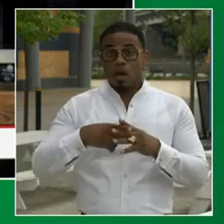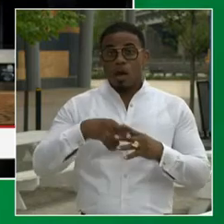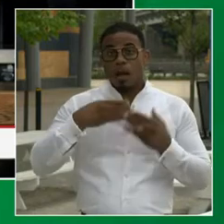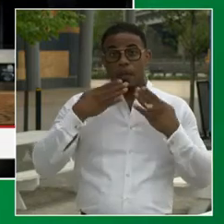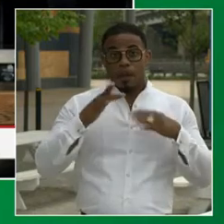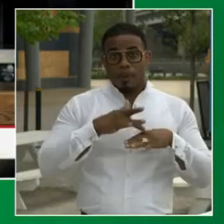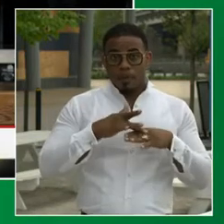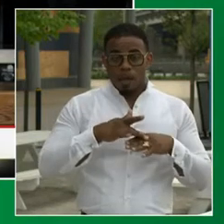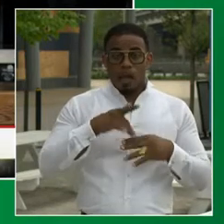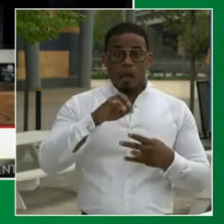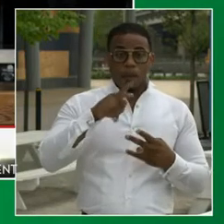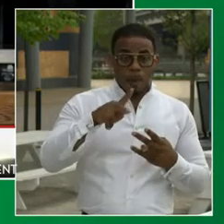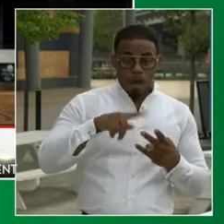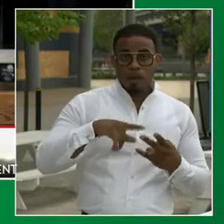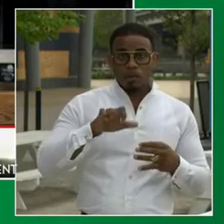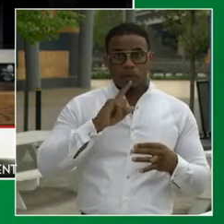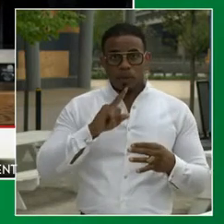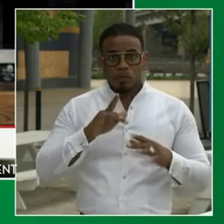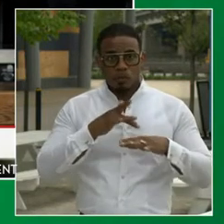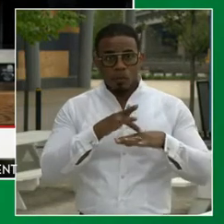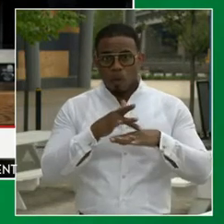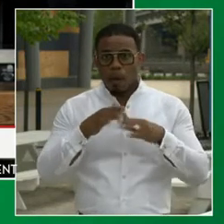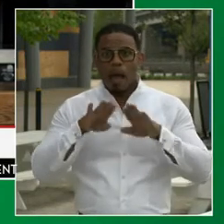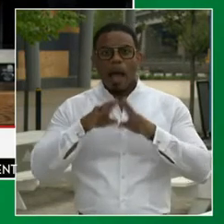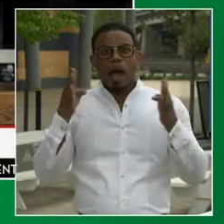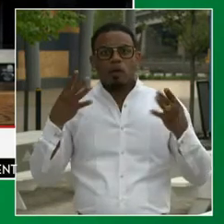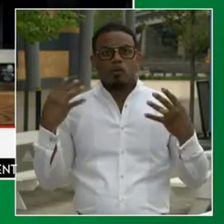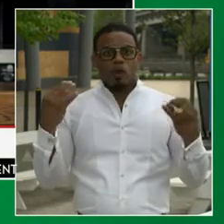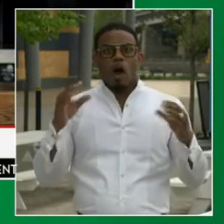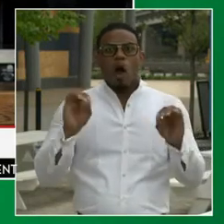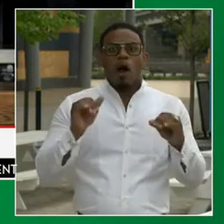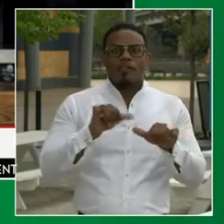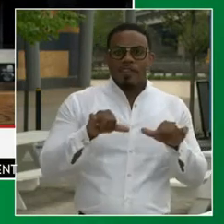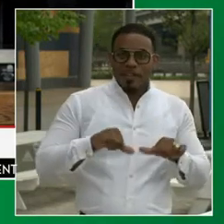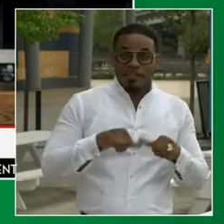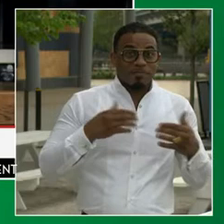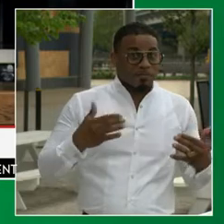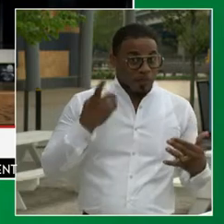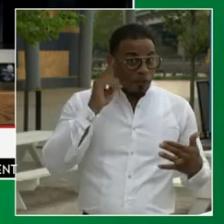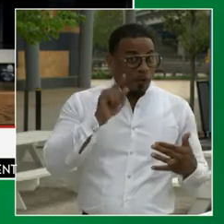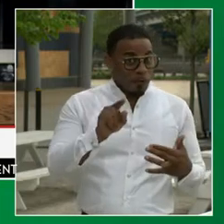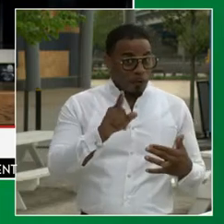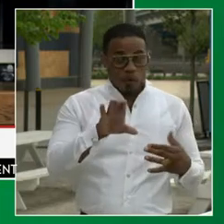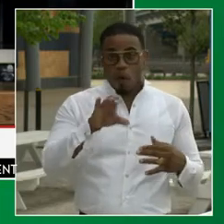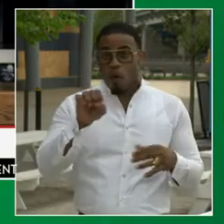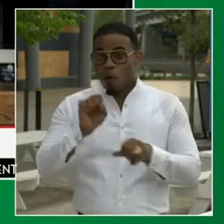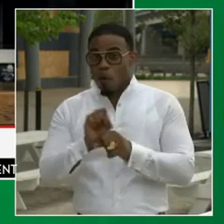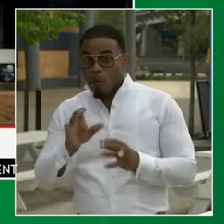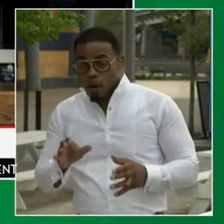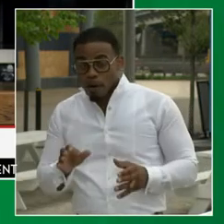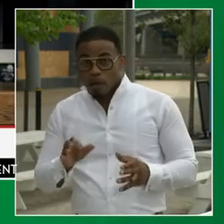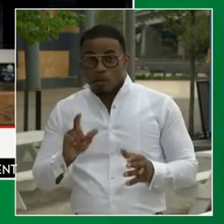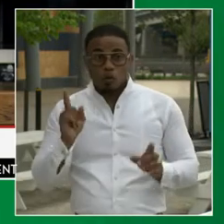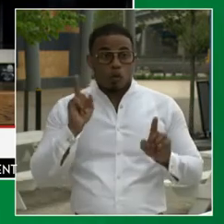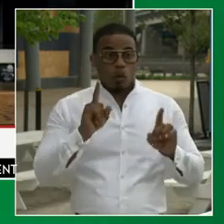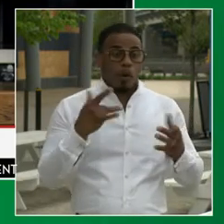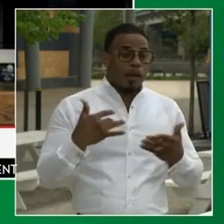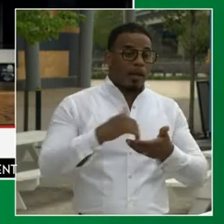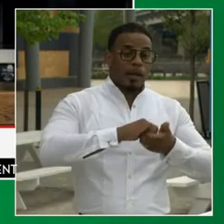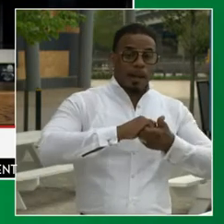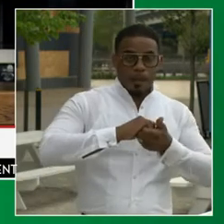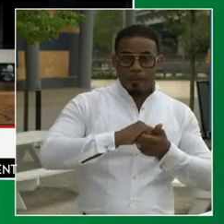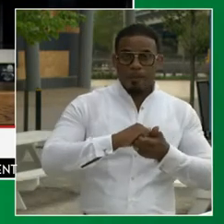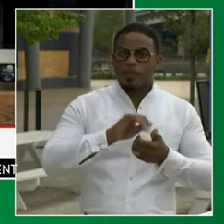public space, their parks, so that there's outdoor office areas for you and your coworkers to go and